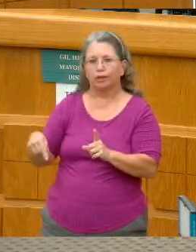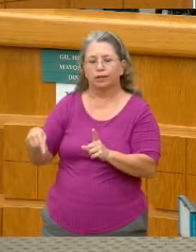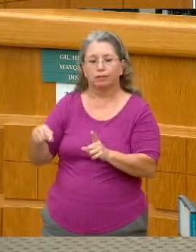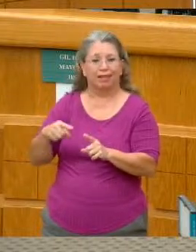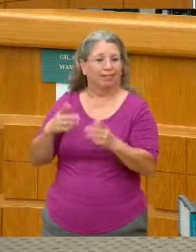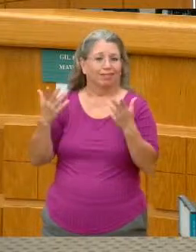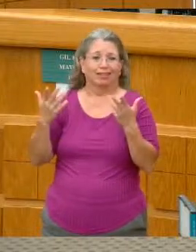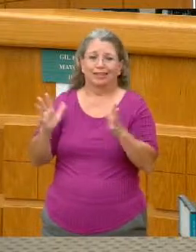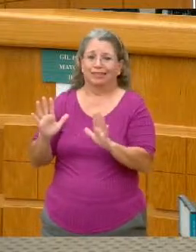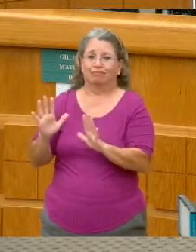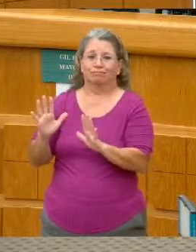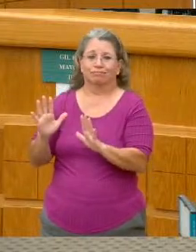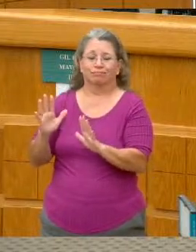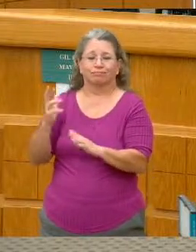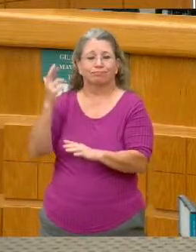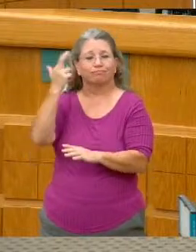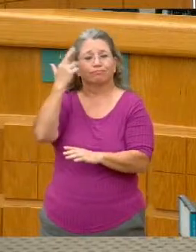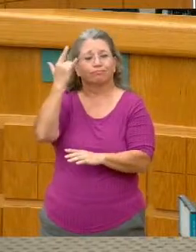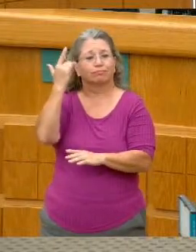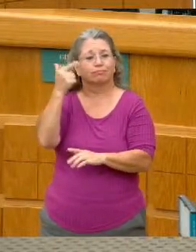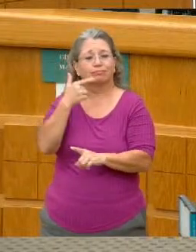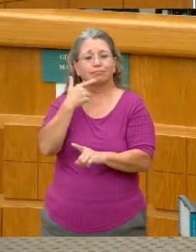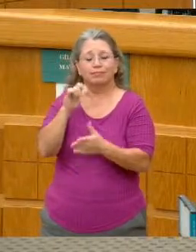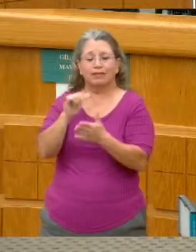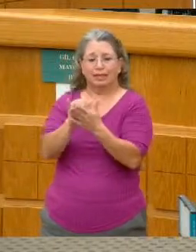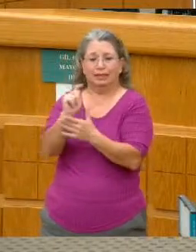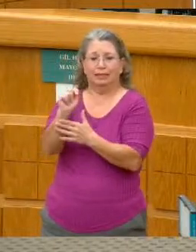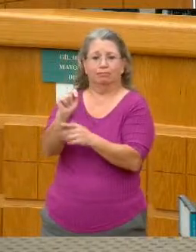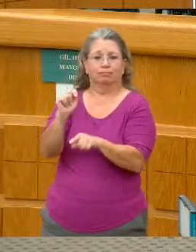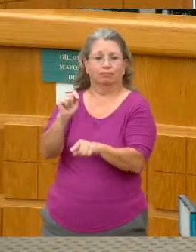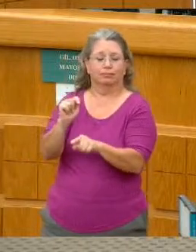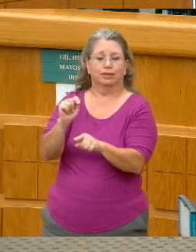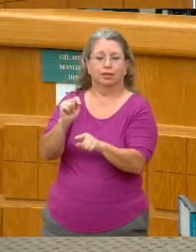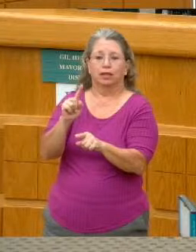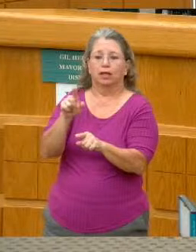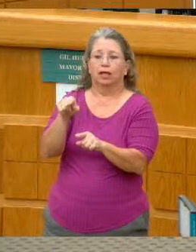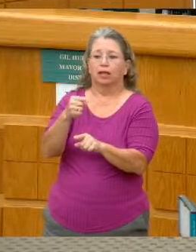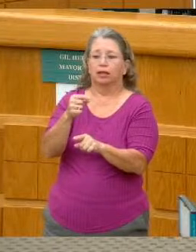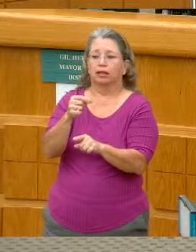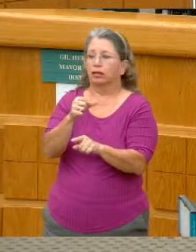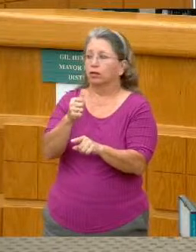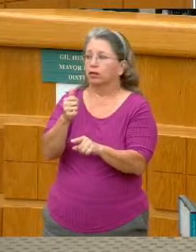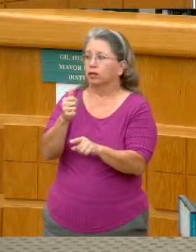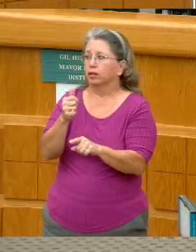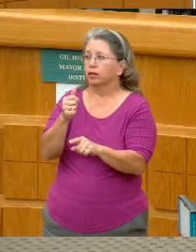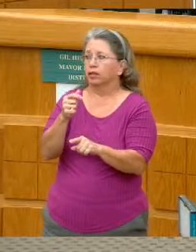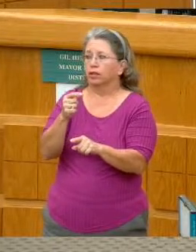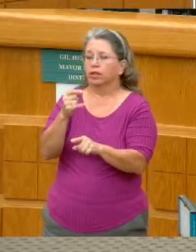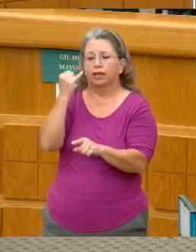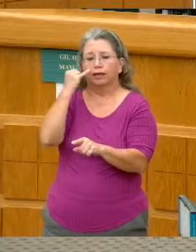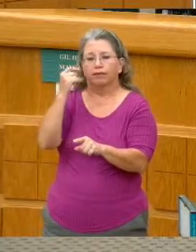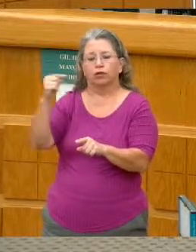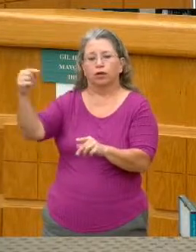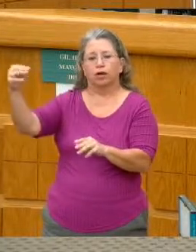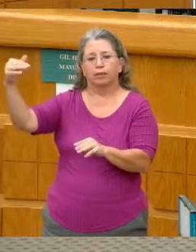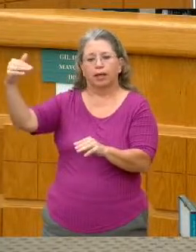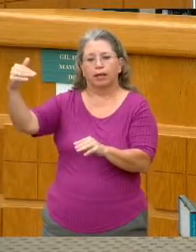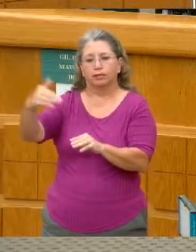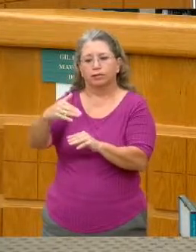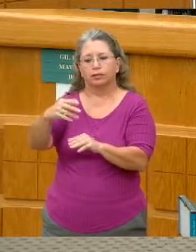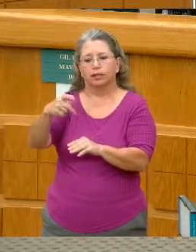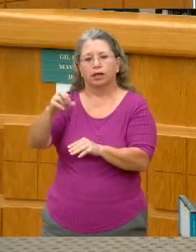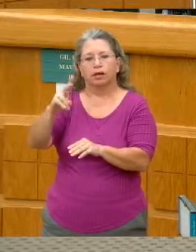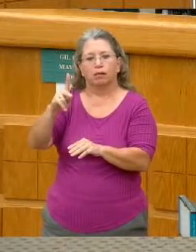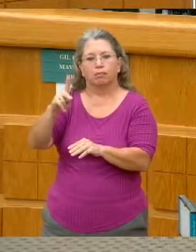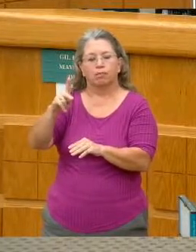that's it. And the reason I say that's it is the only other availability to you is to come down the main park entrance, which some